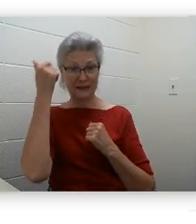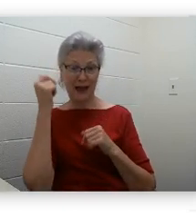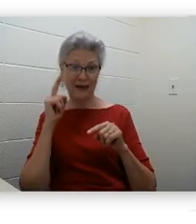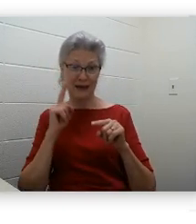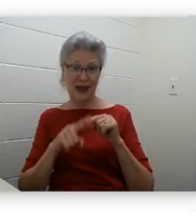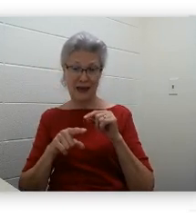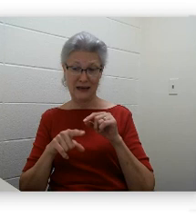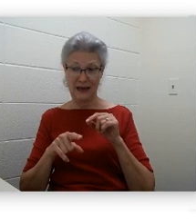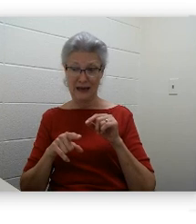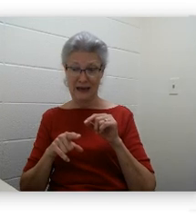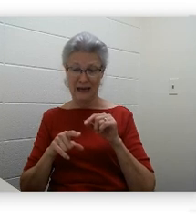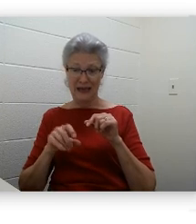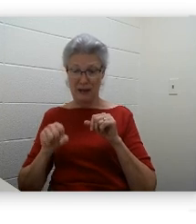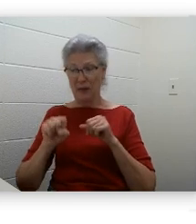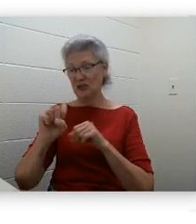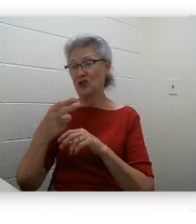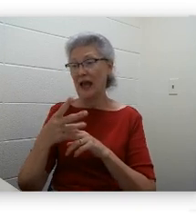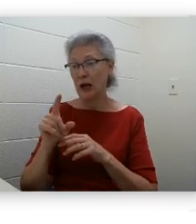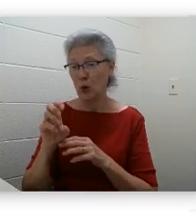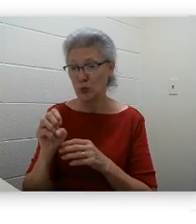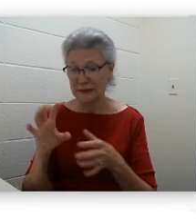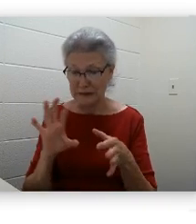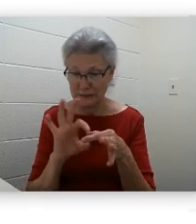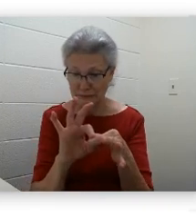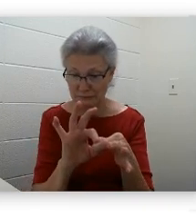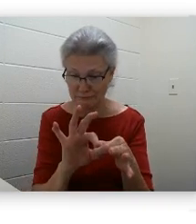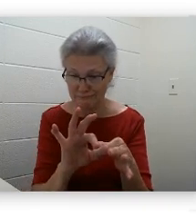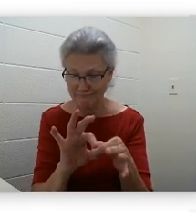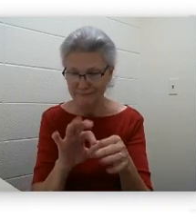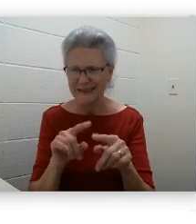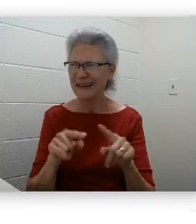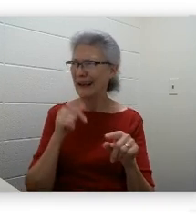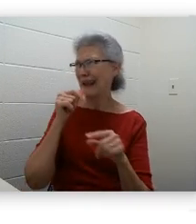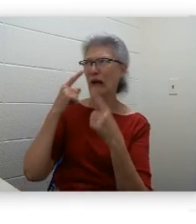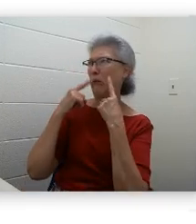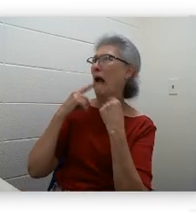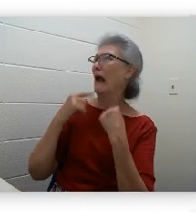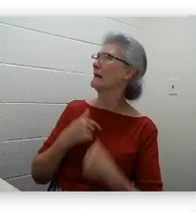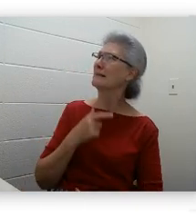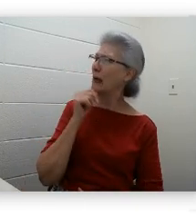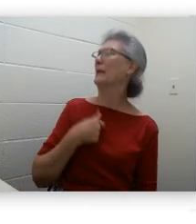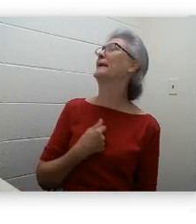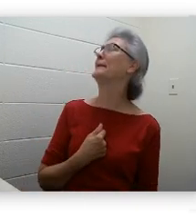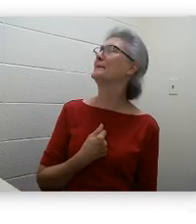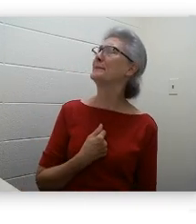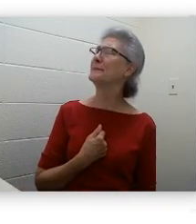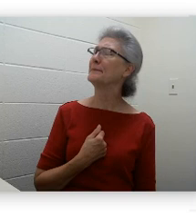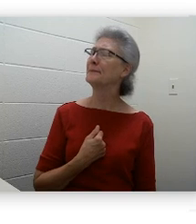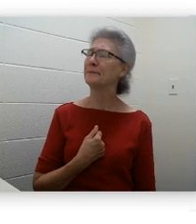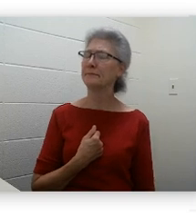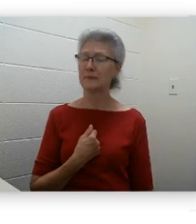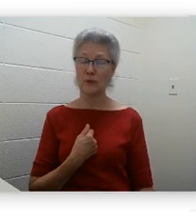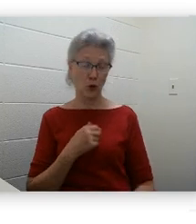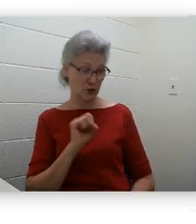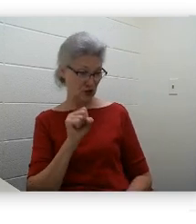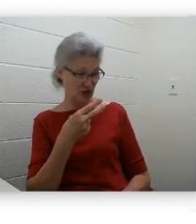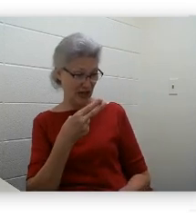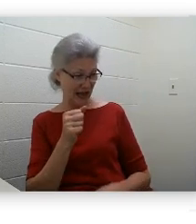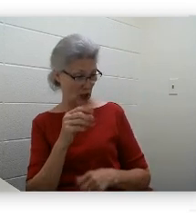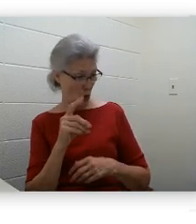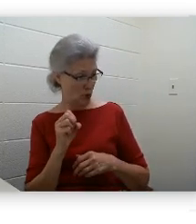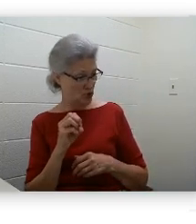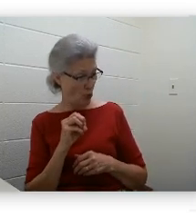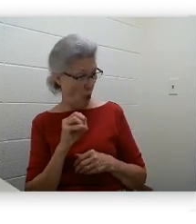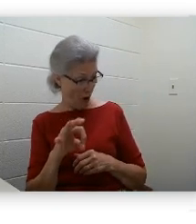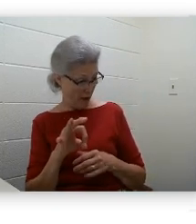get my shadow to stick on. Besides, I wasn't crying. It has come off?